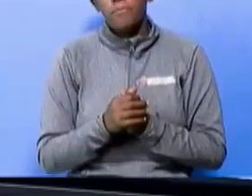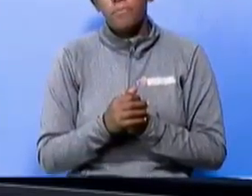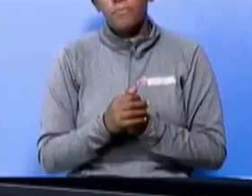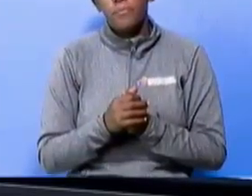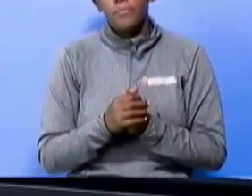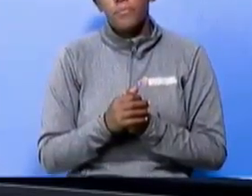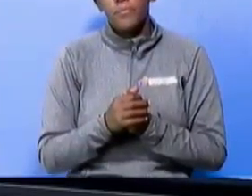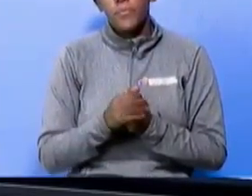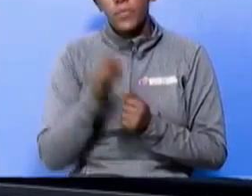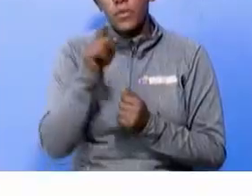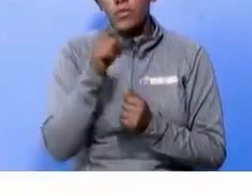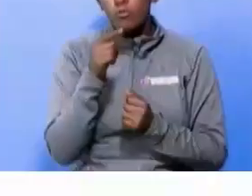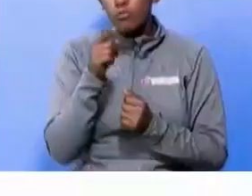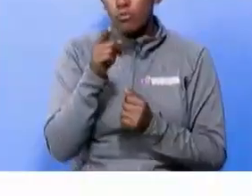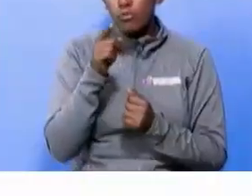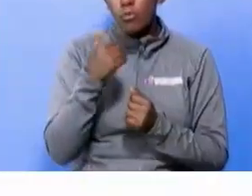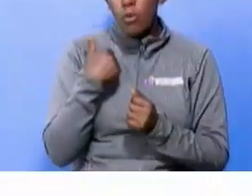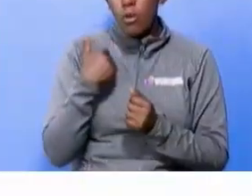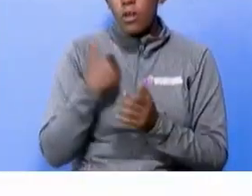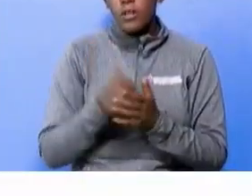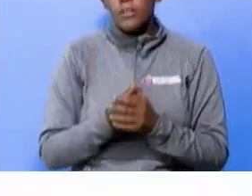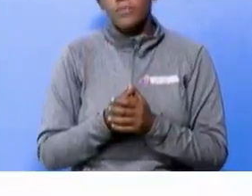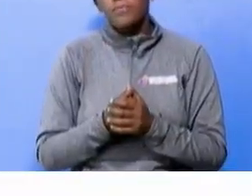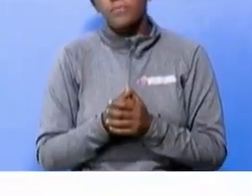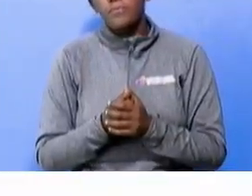So when you are here now,